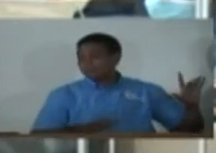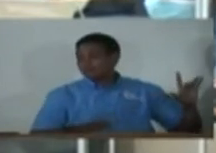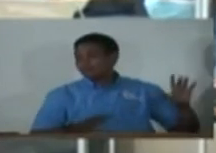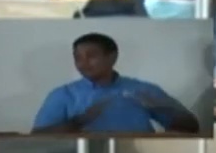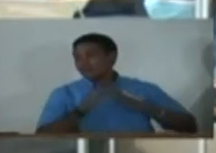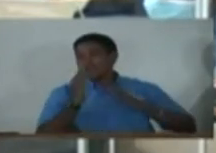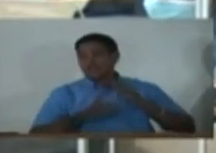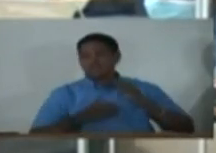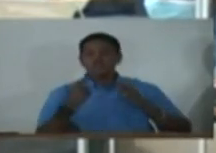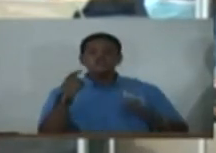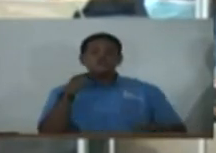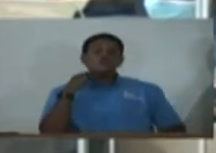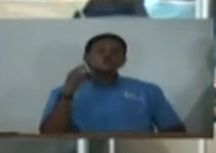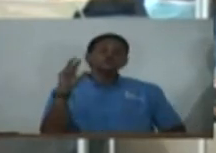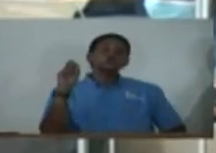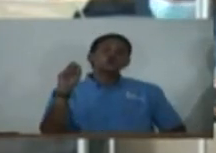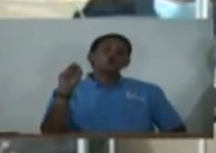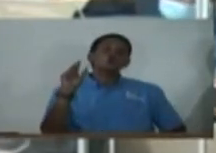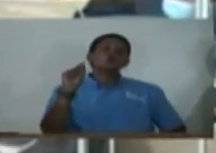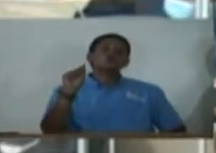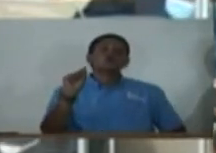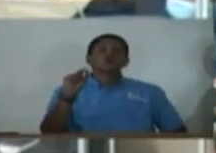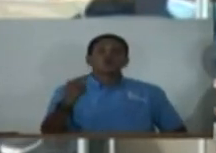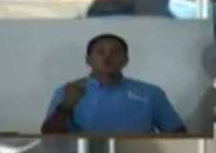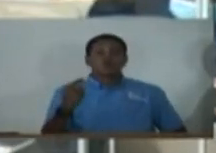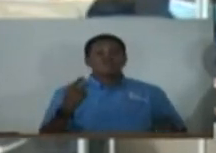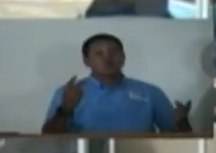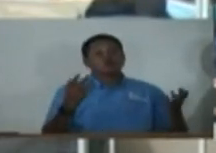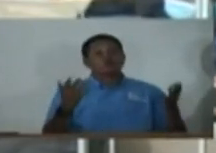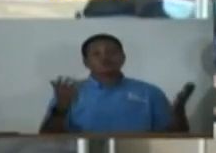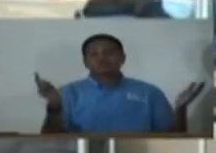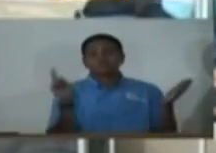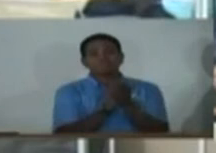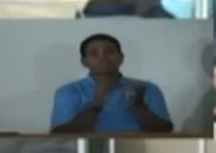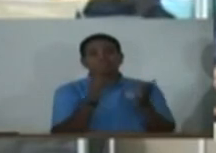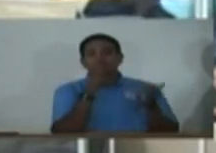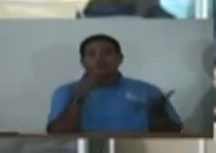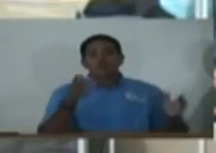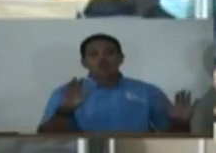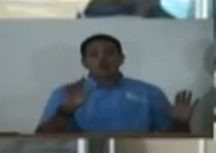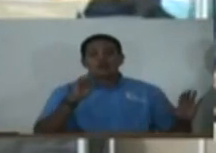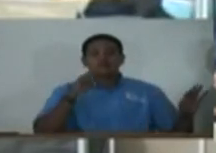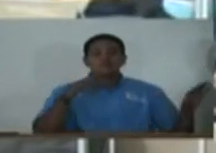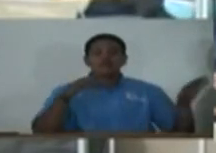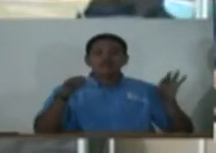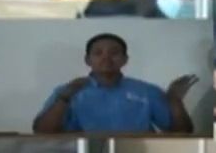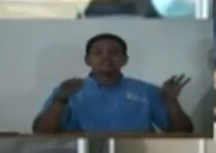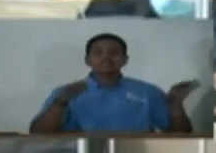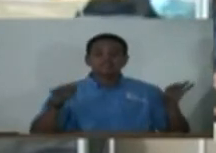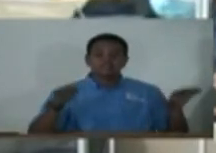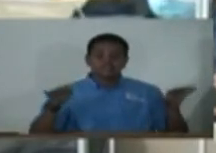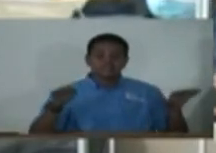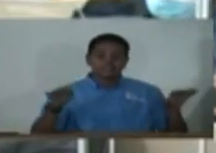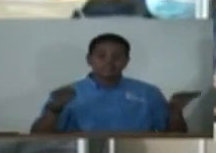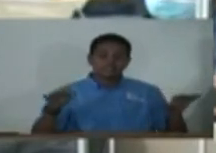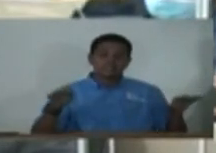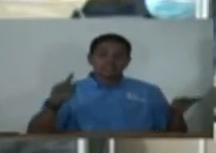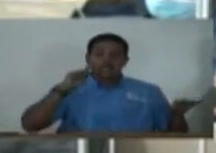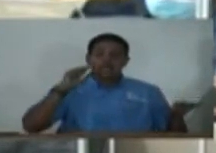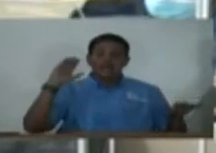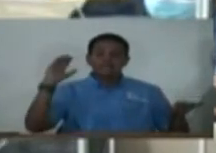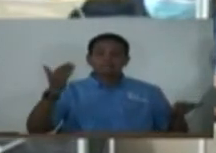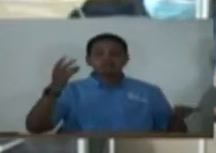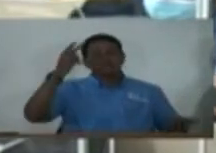ending June 30th, 2021. Madam Speaker, let me explain, as there appears to be